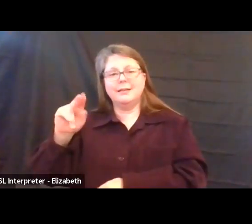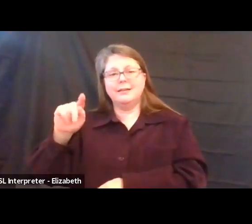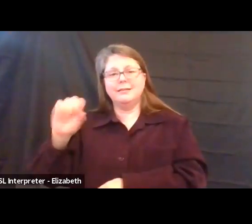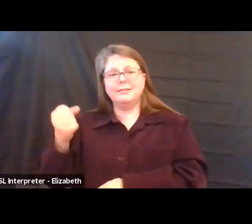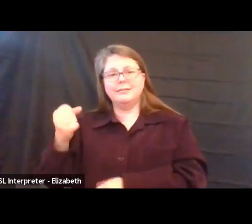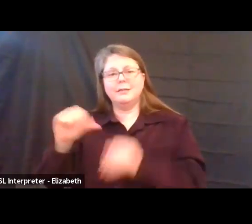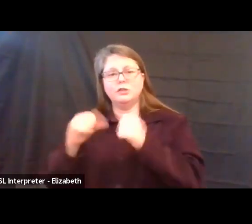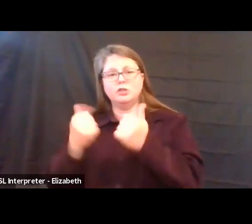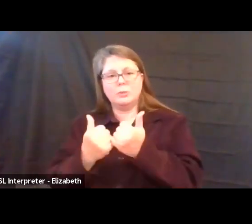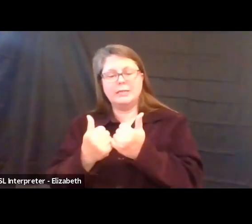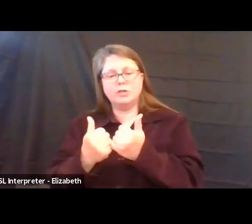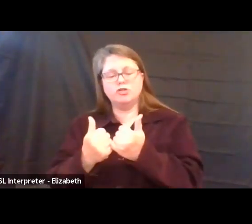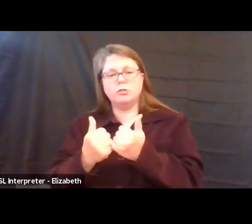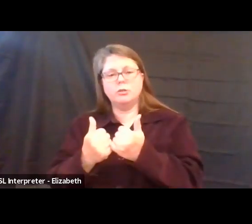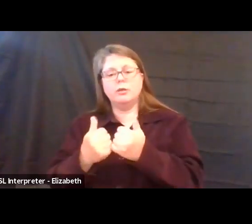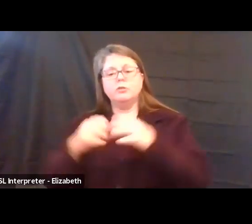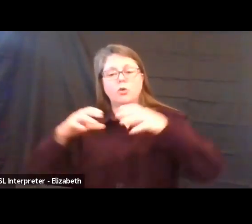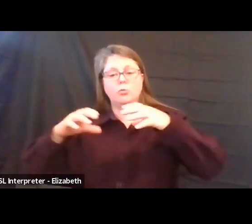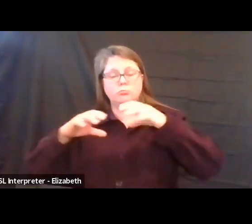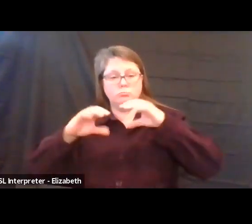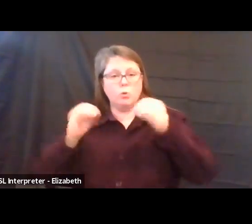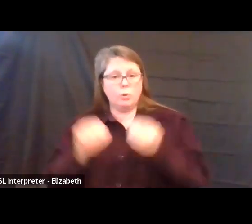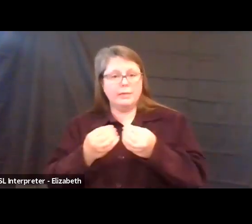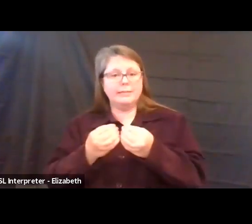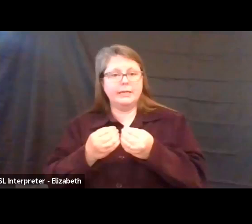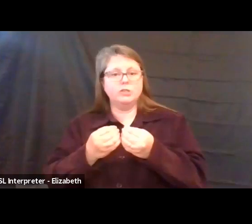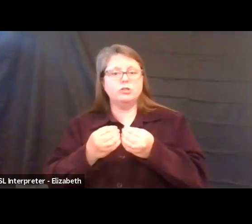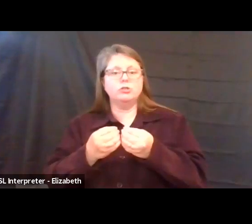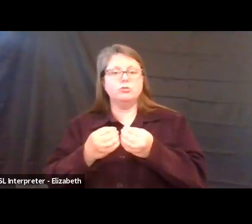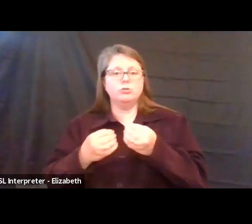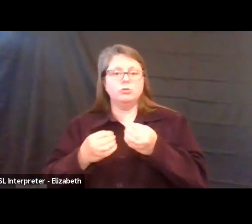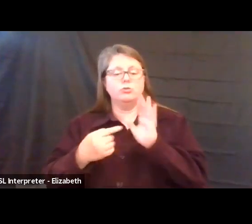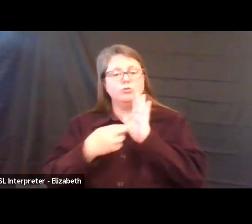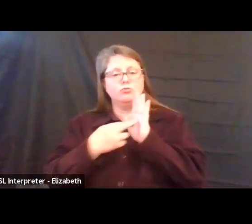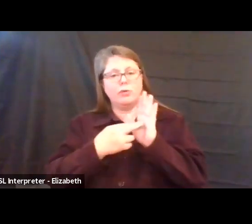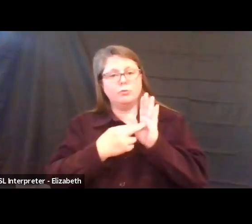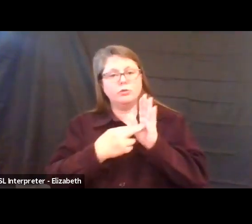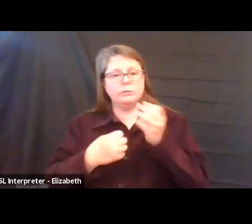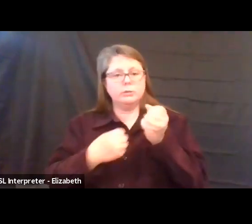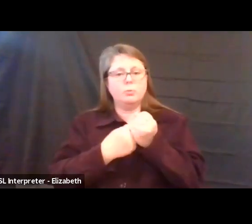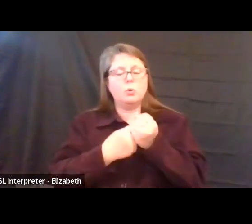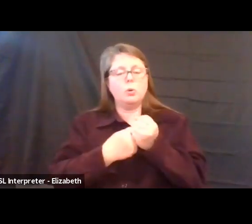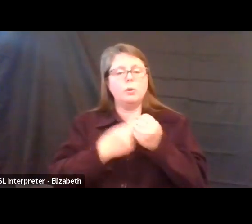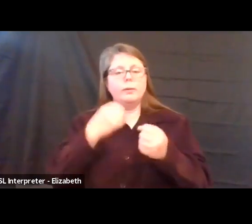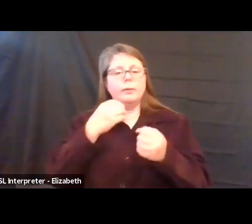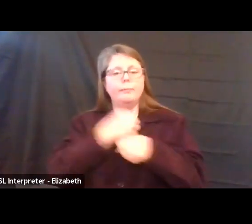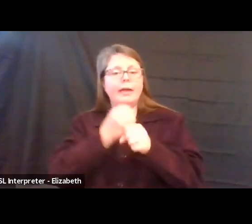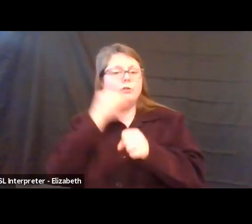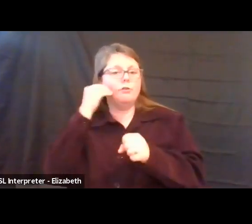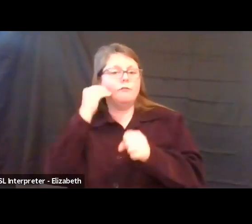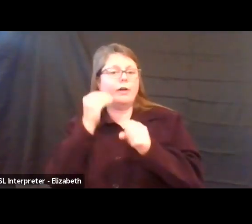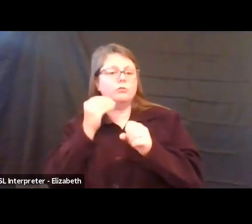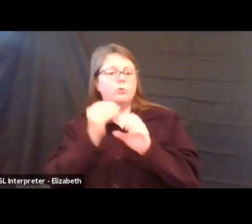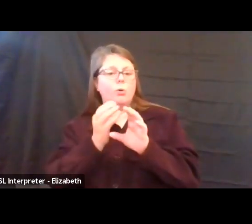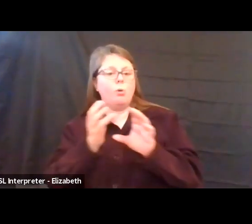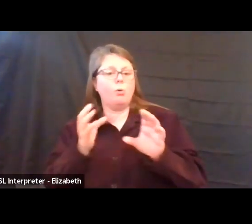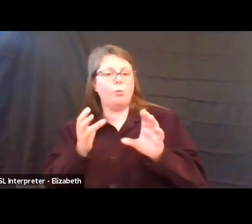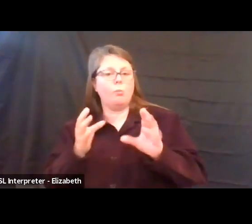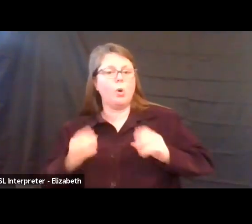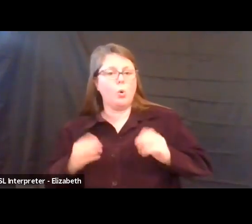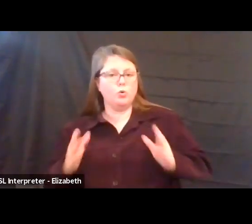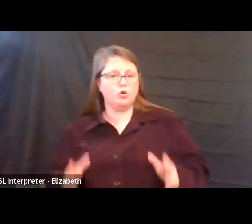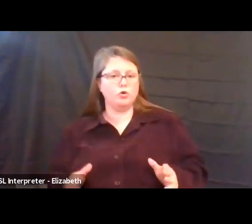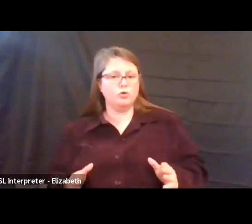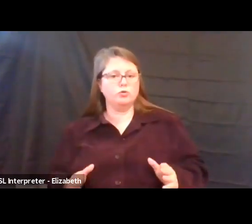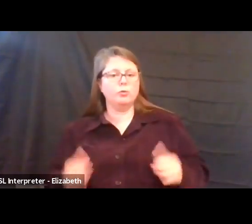and manufactured home parks. We have Nancy and Mike from the board. I'm not sure which one of you would like to